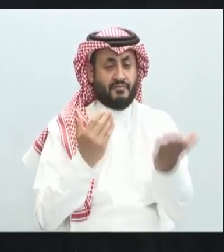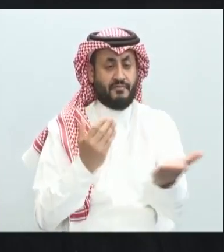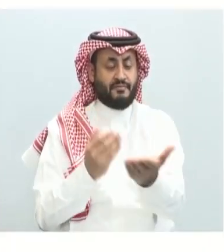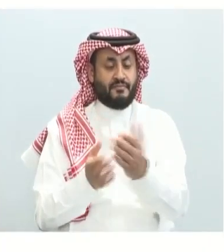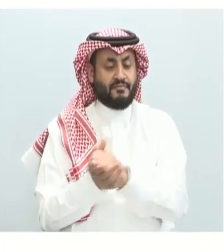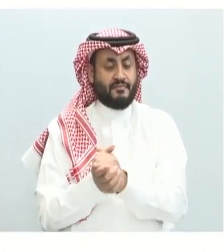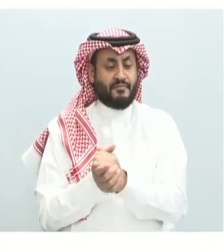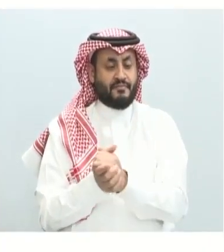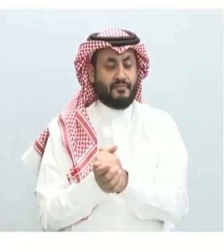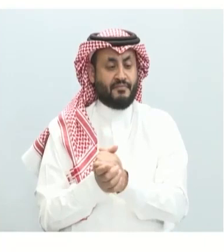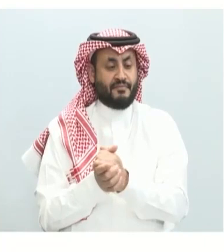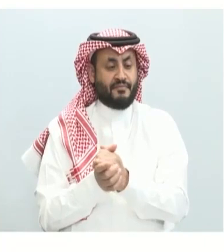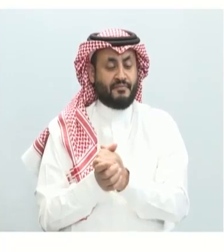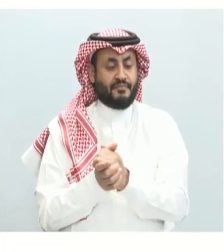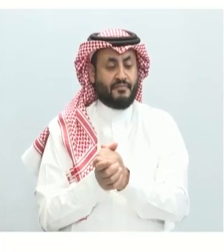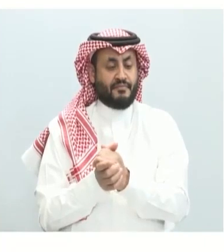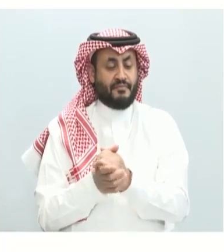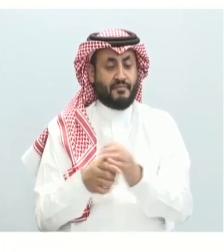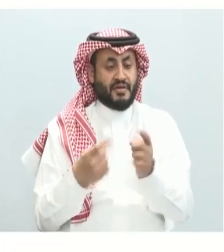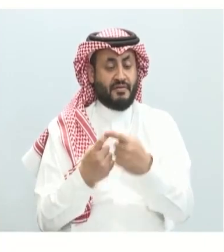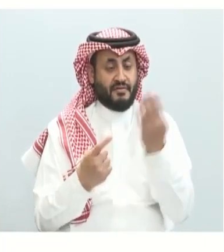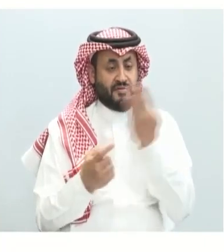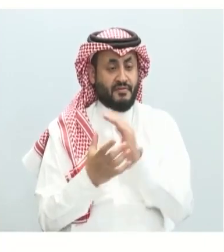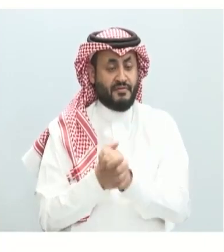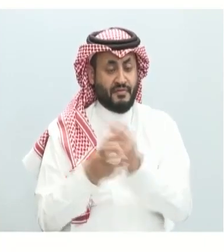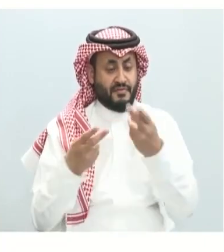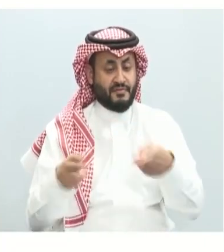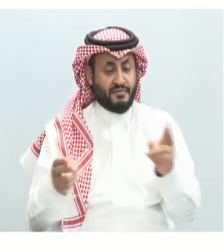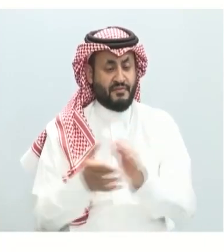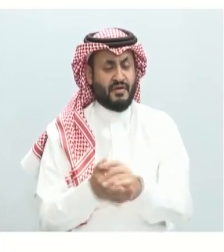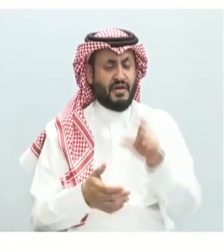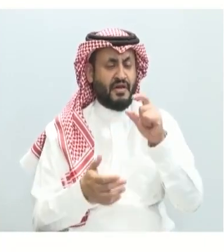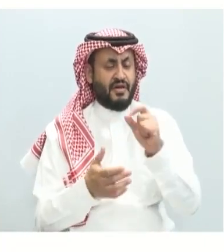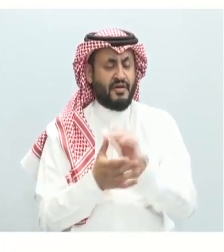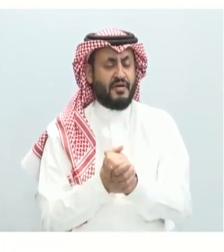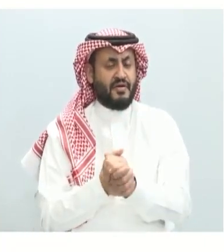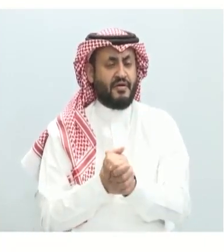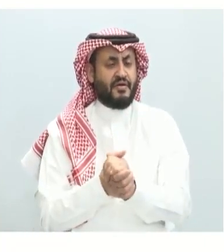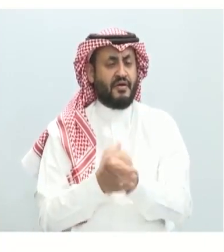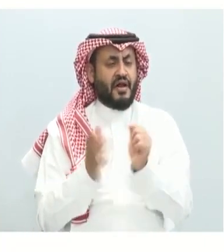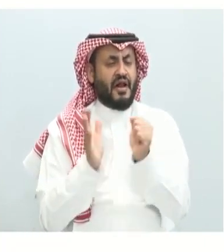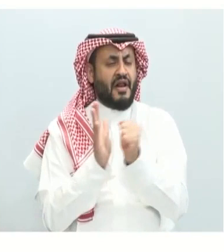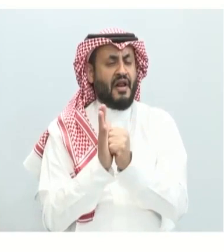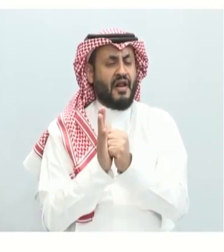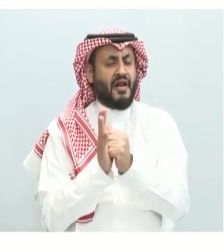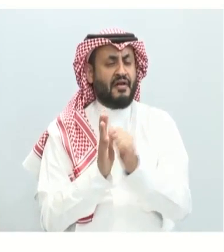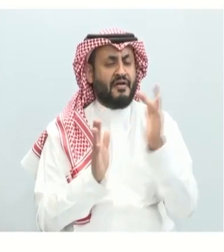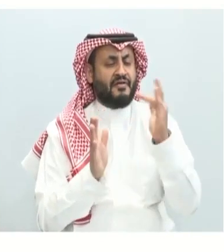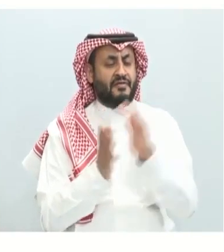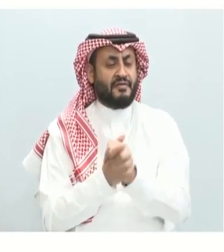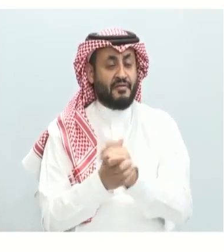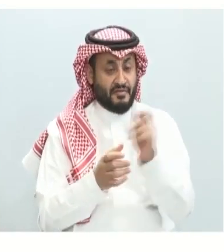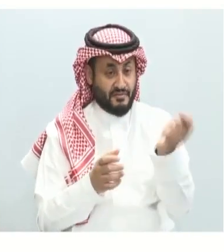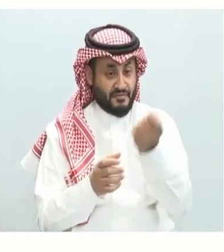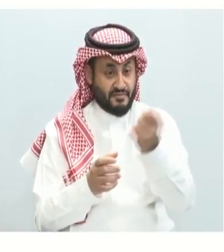that we are able to read and chant There Was a Little Greenhouse chant, and to write our own